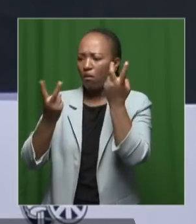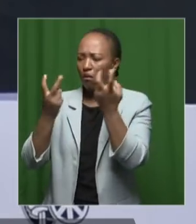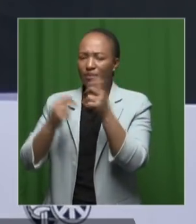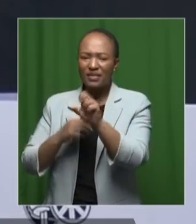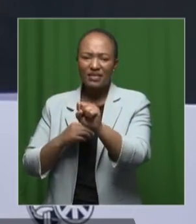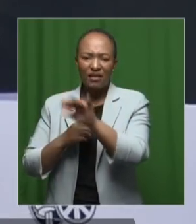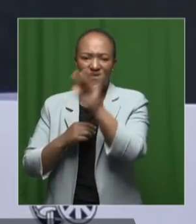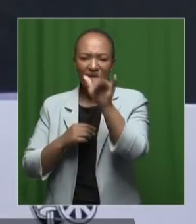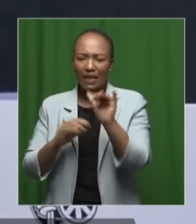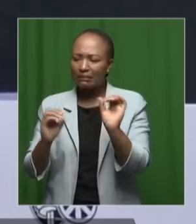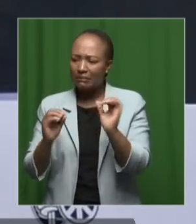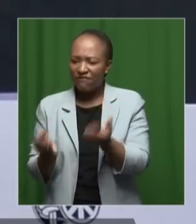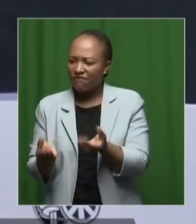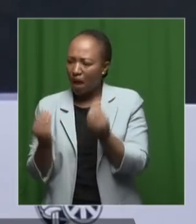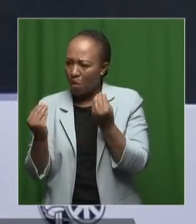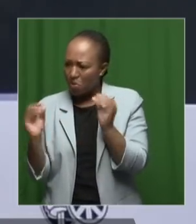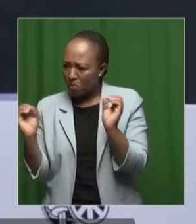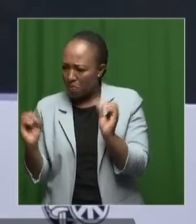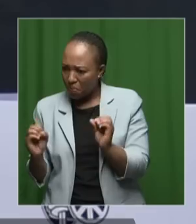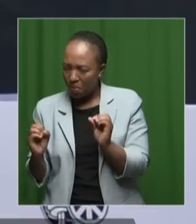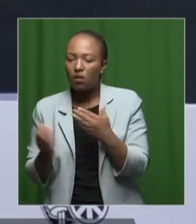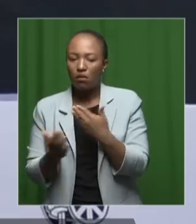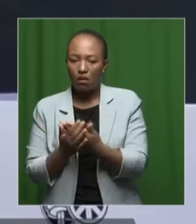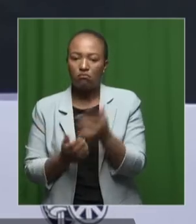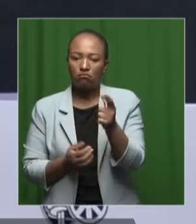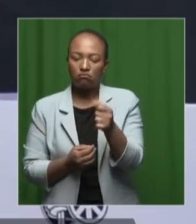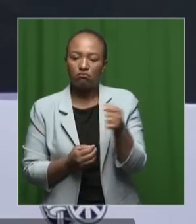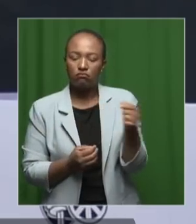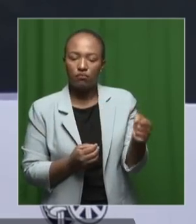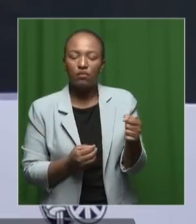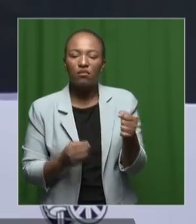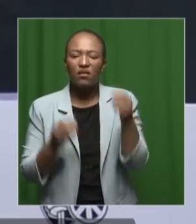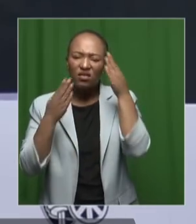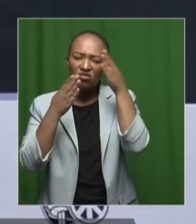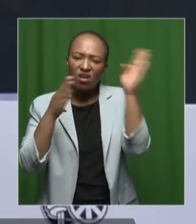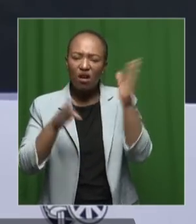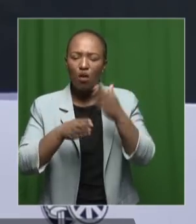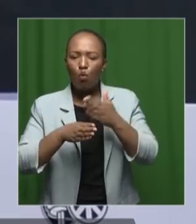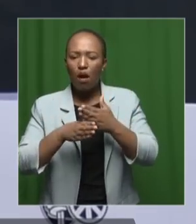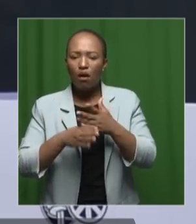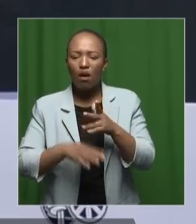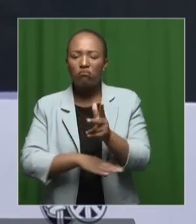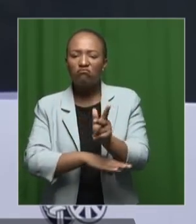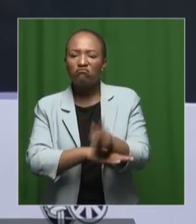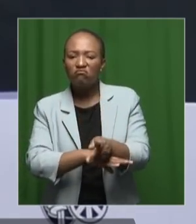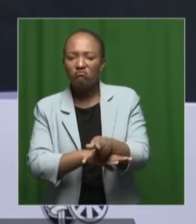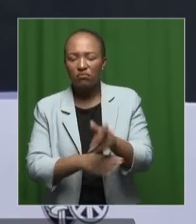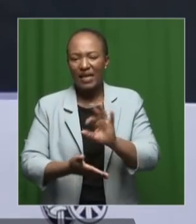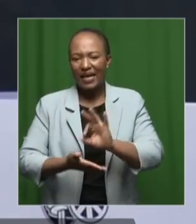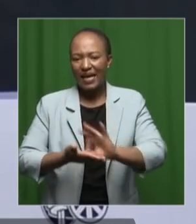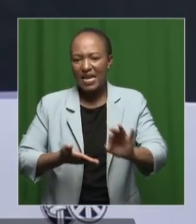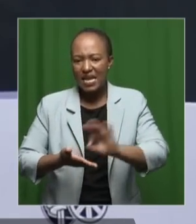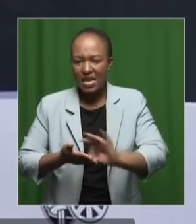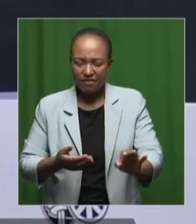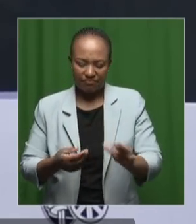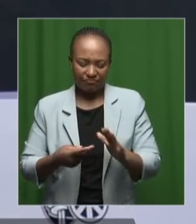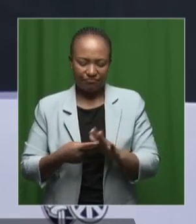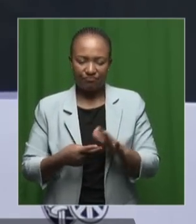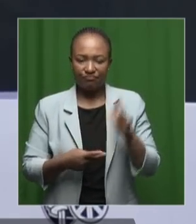been found who can do that job. We're talking here of general work, which includes domestic work,